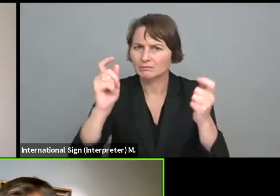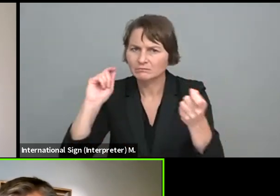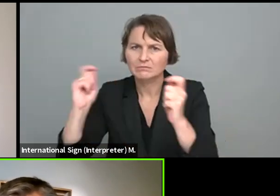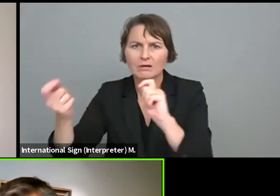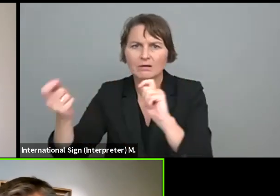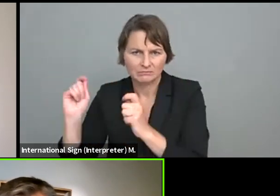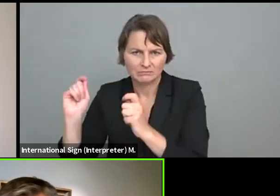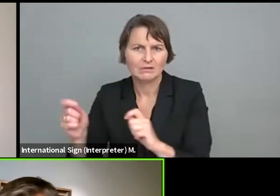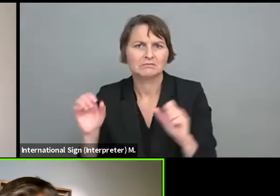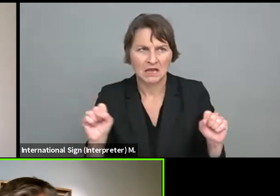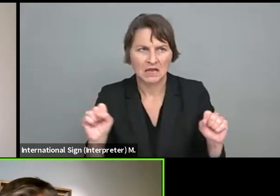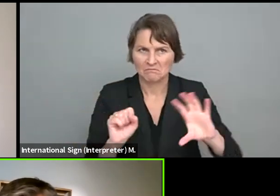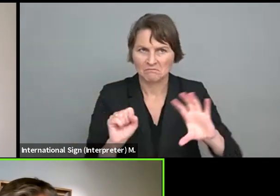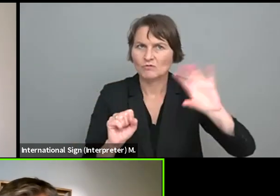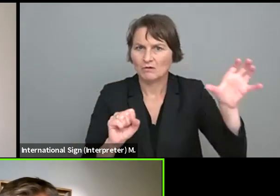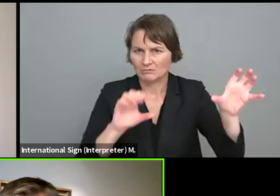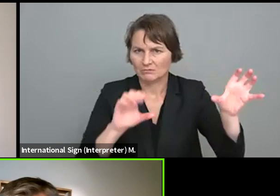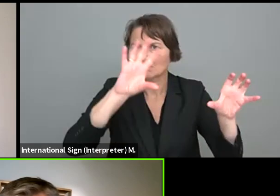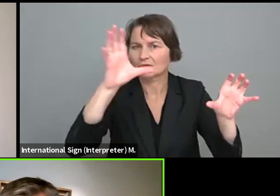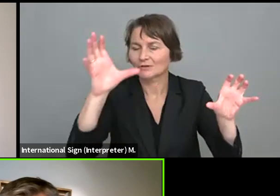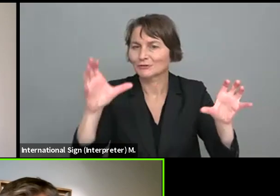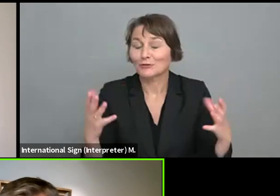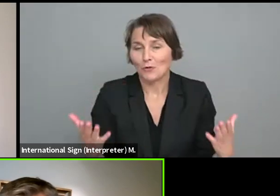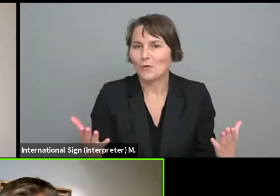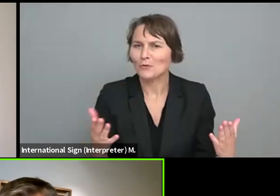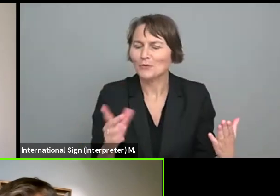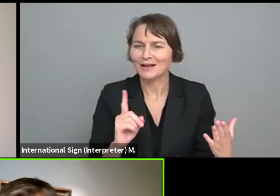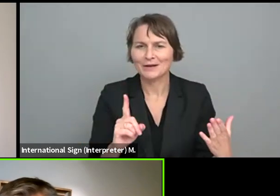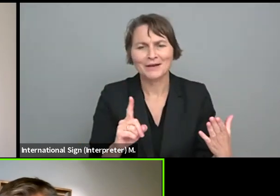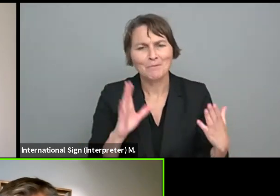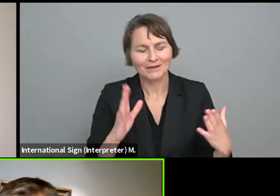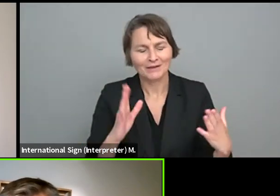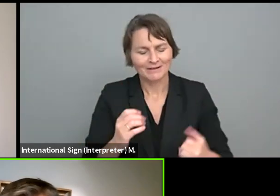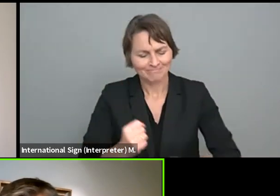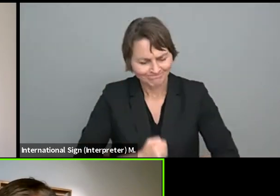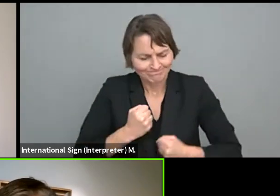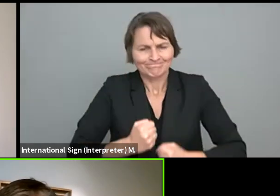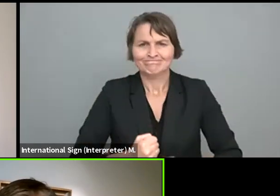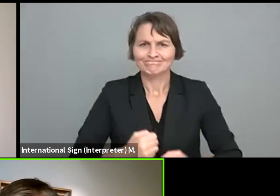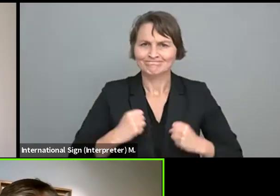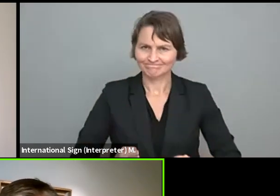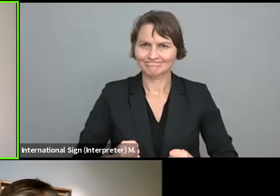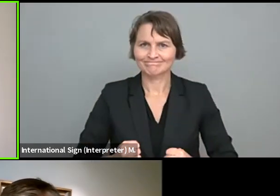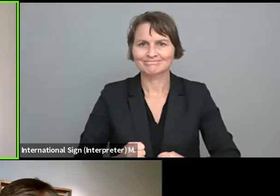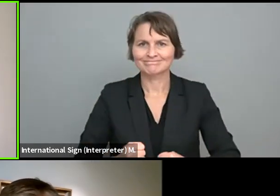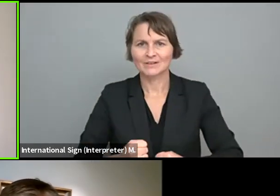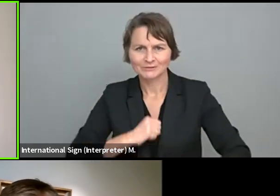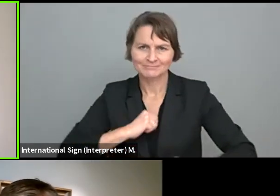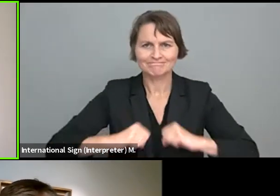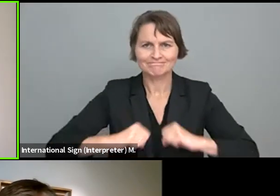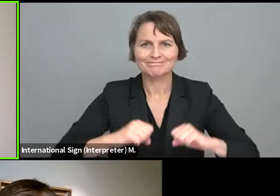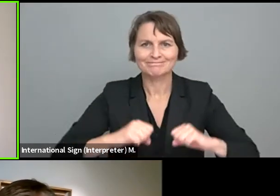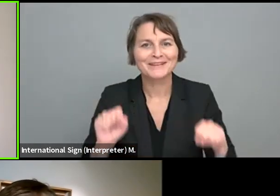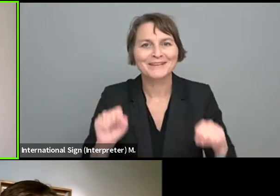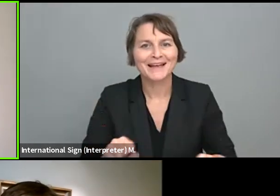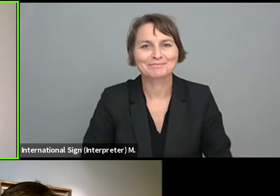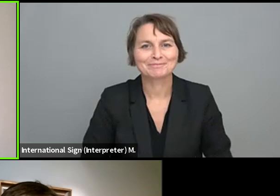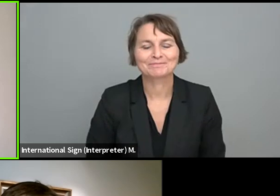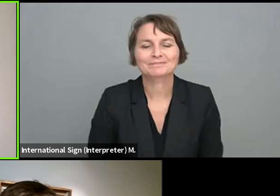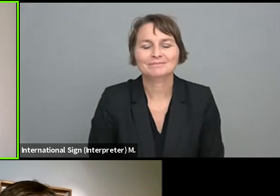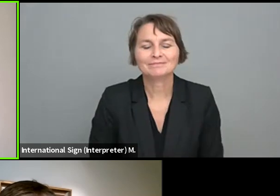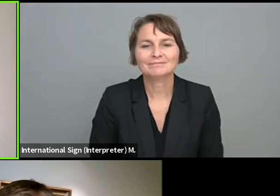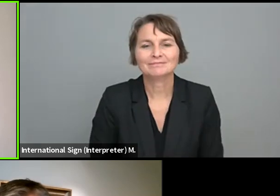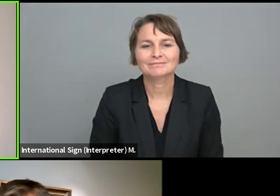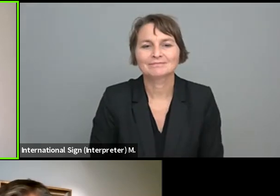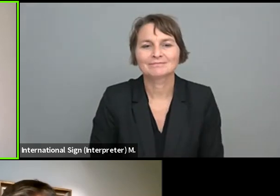of having the courage and decisiveness to do it. So that's a